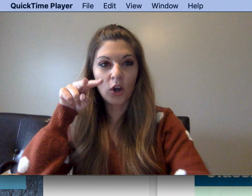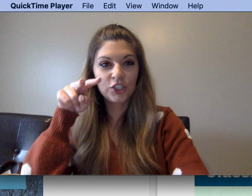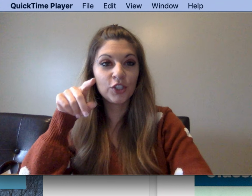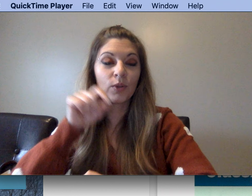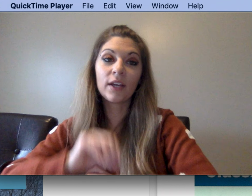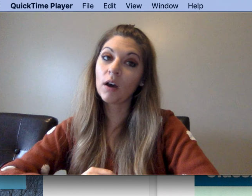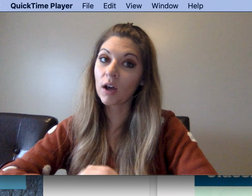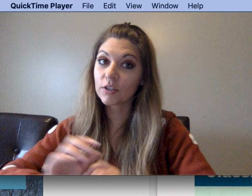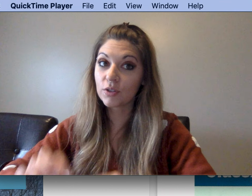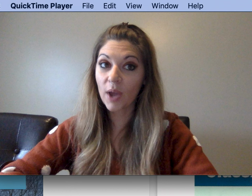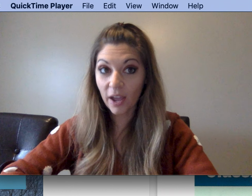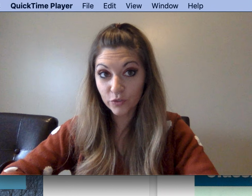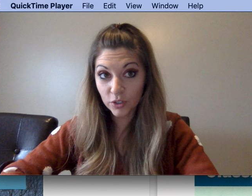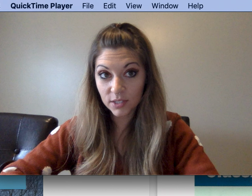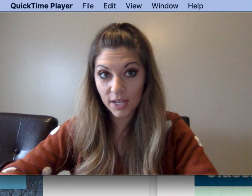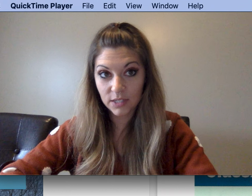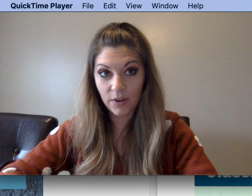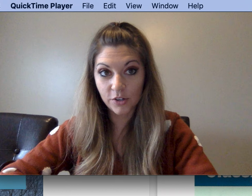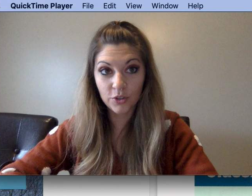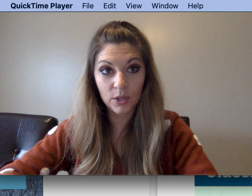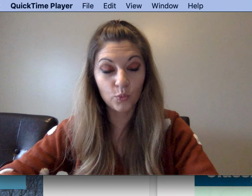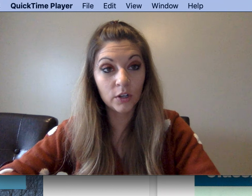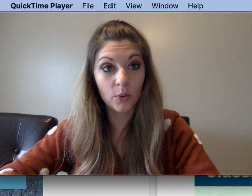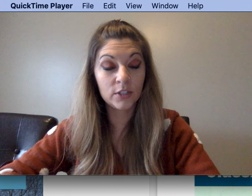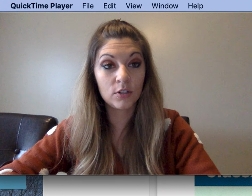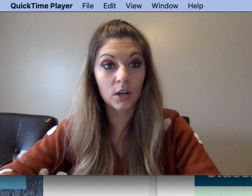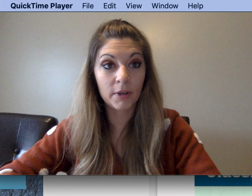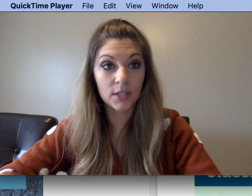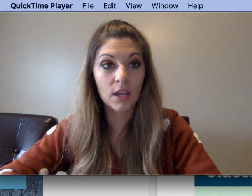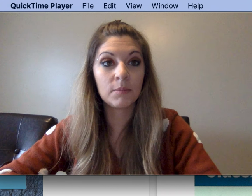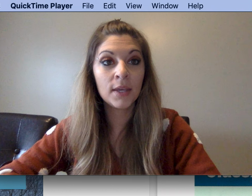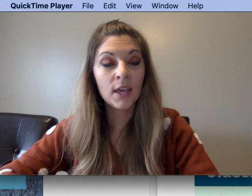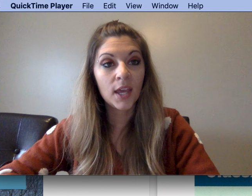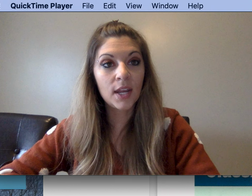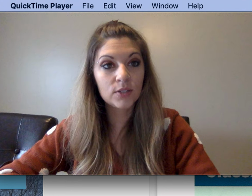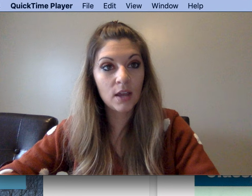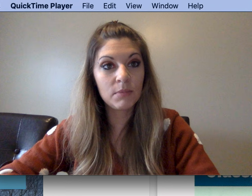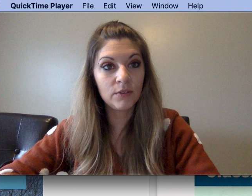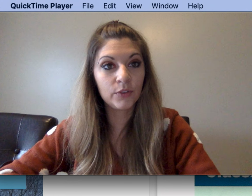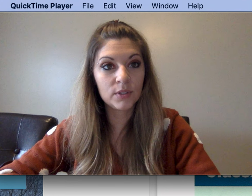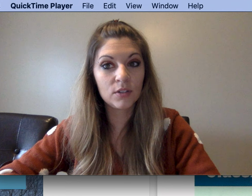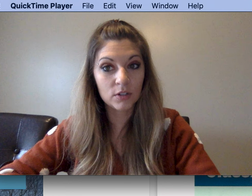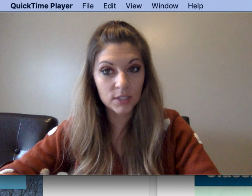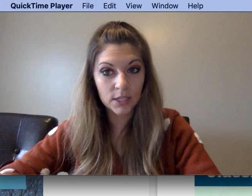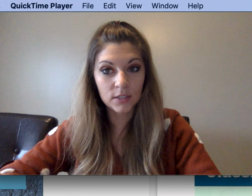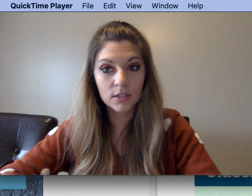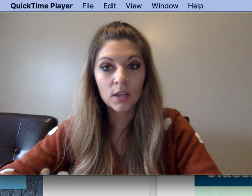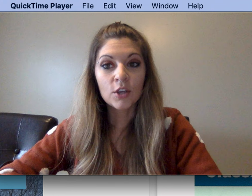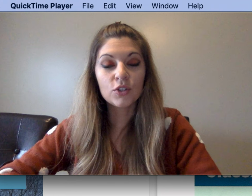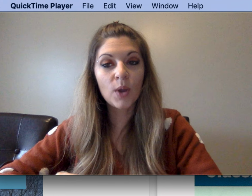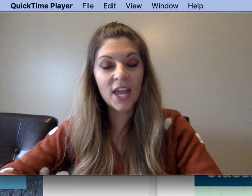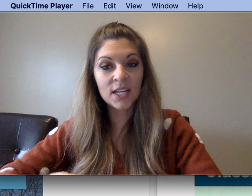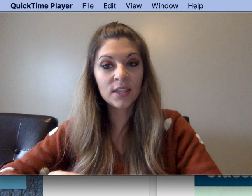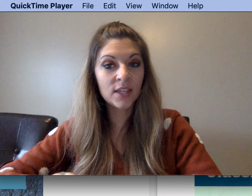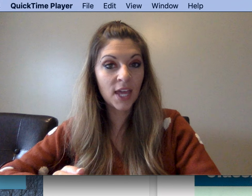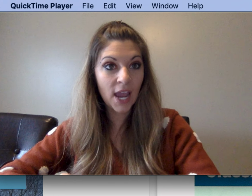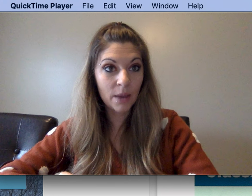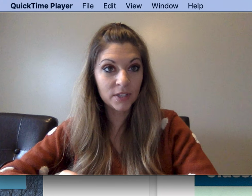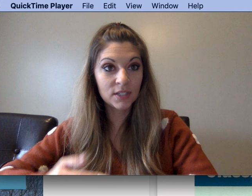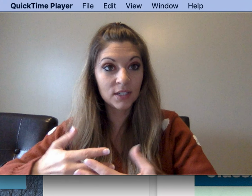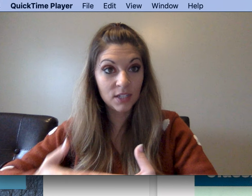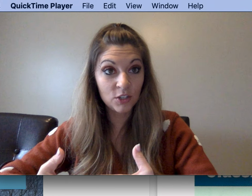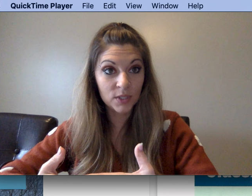I'm watching you like a hawk. So after this classifier unit, we're going to talk about time and how time influences our signs. So anything